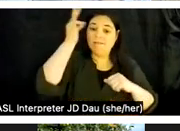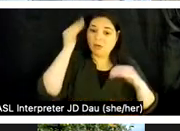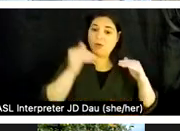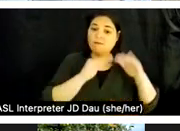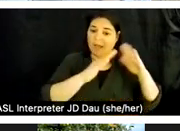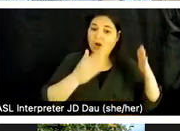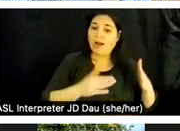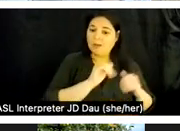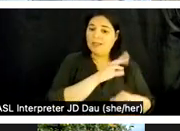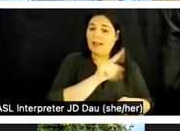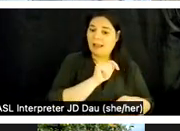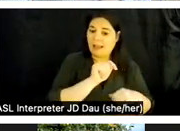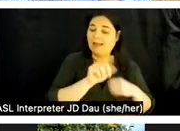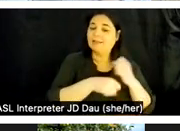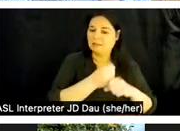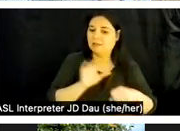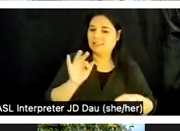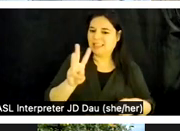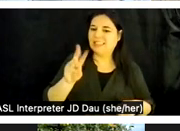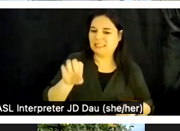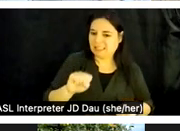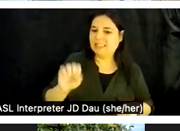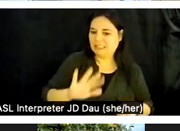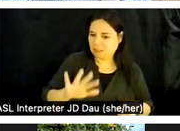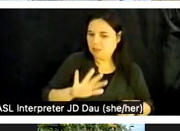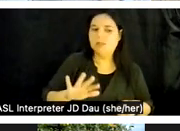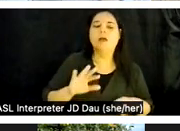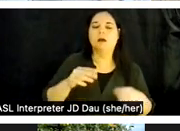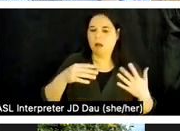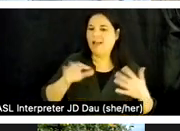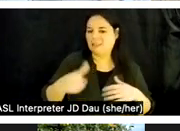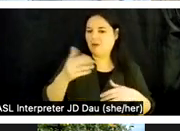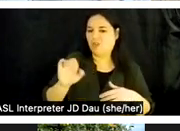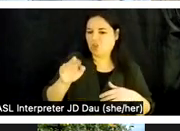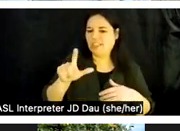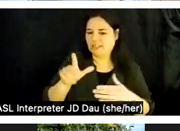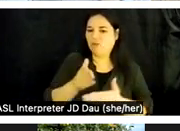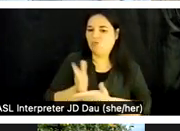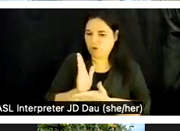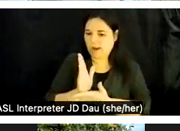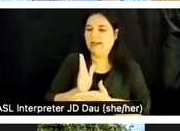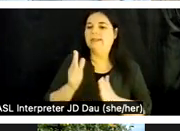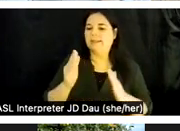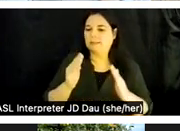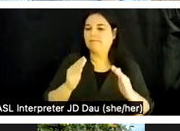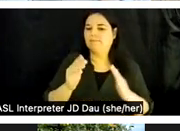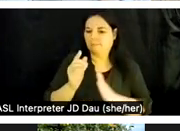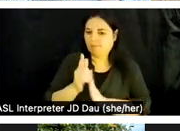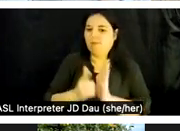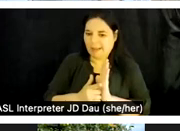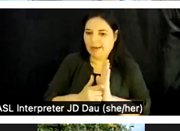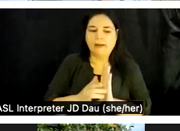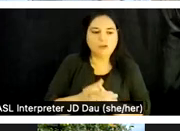passed in the 1960s as part of a suite of other civil rights litigation. In that original form, it was